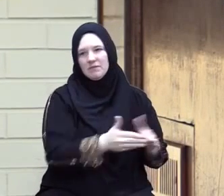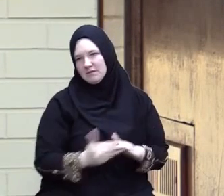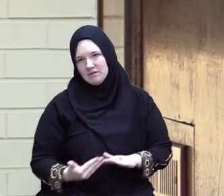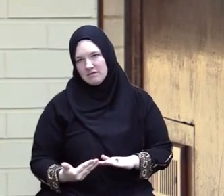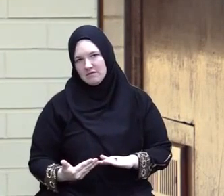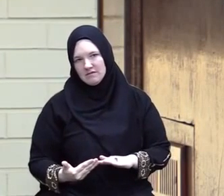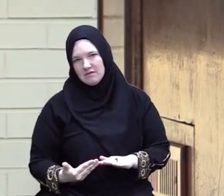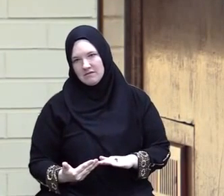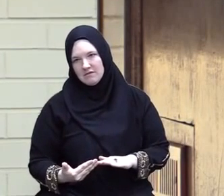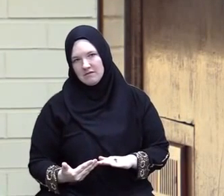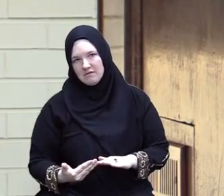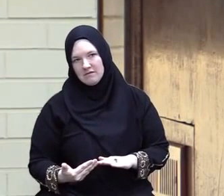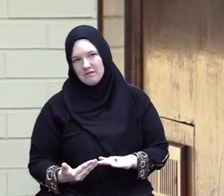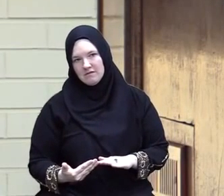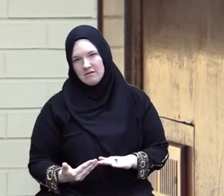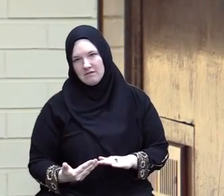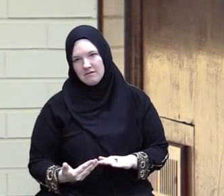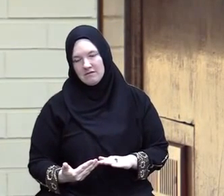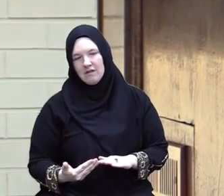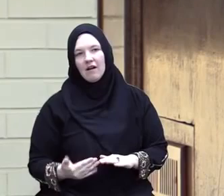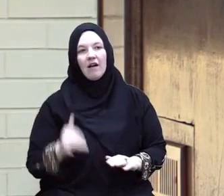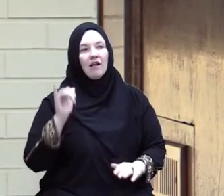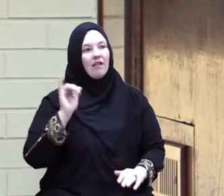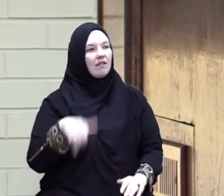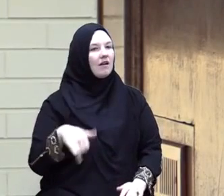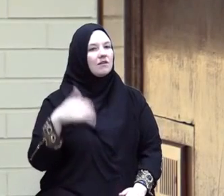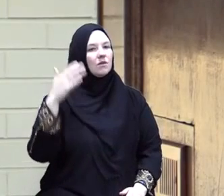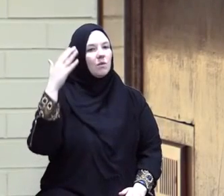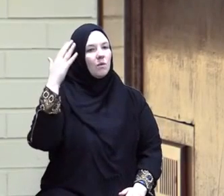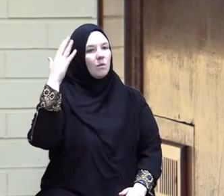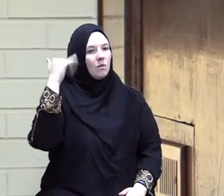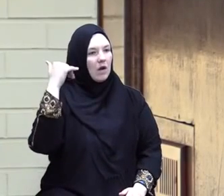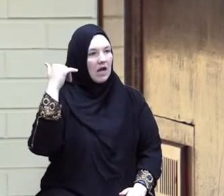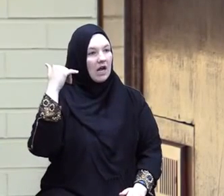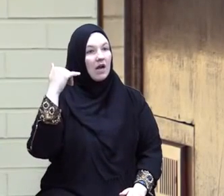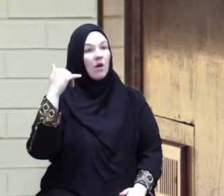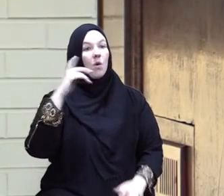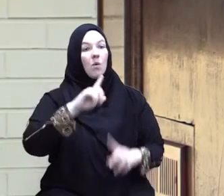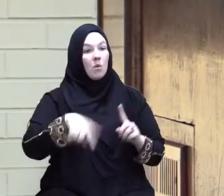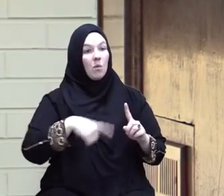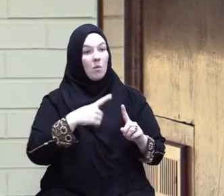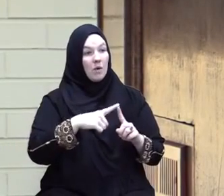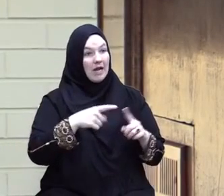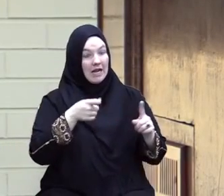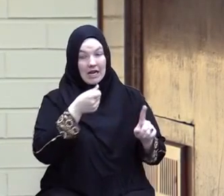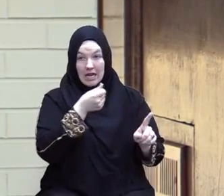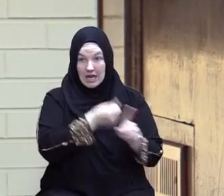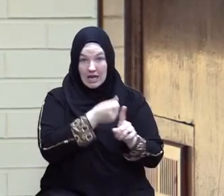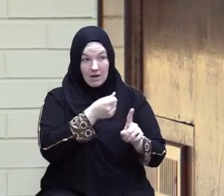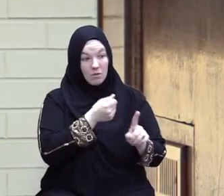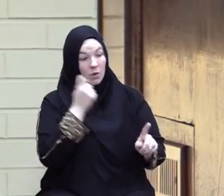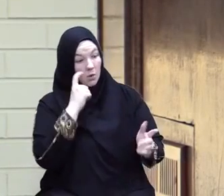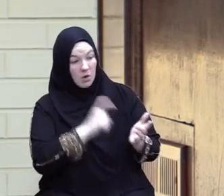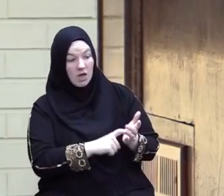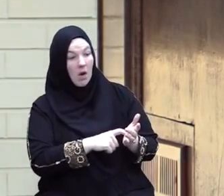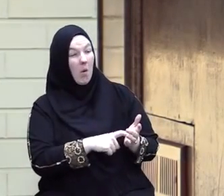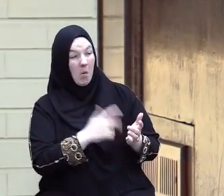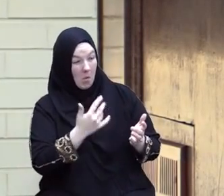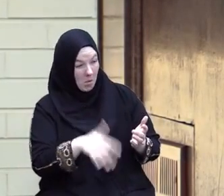nation in the crosshair of history. They are not going to last long unless they change